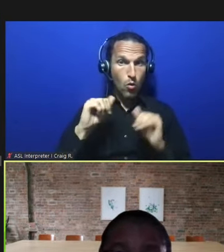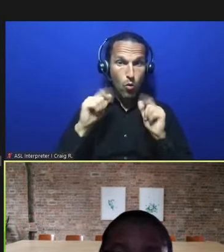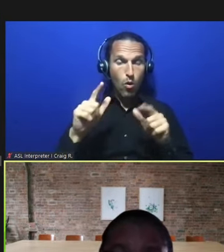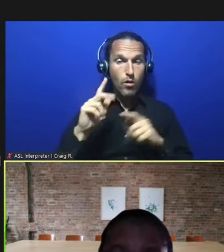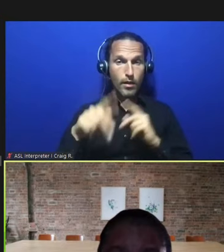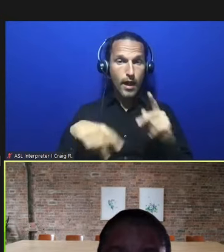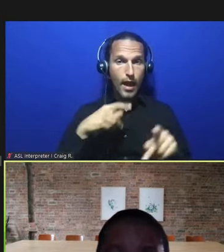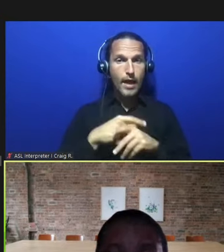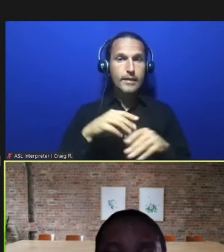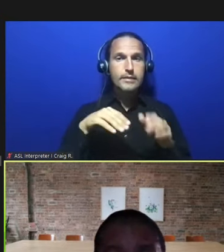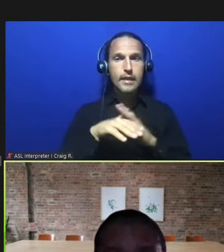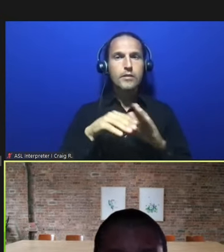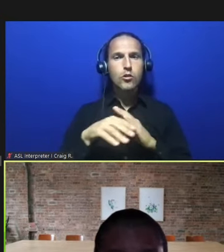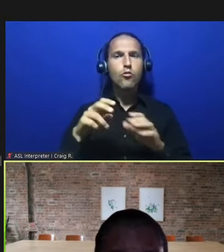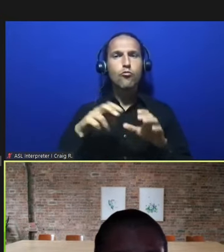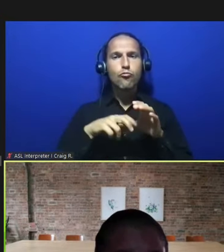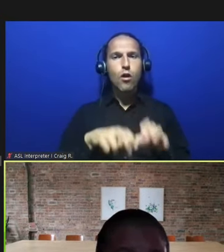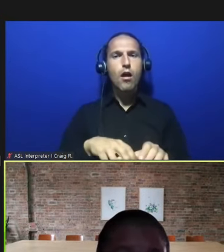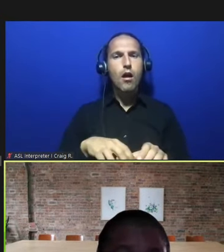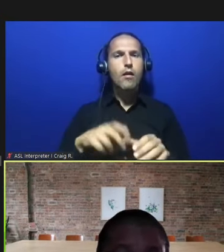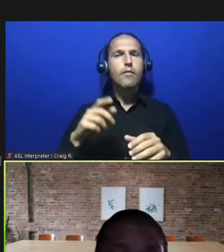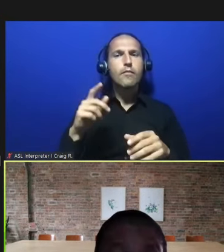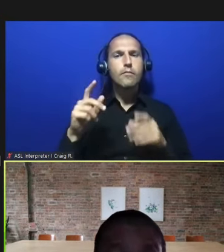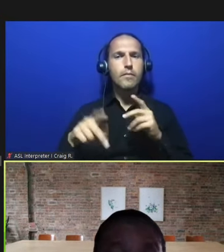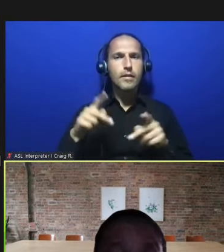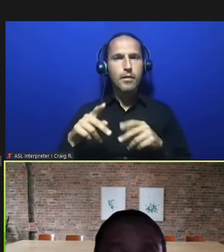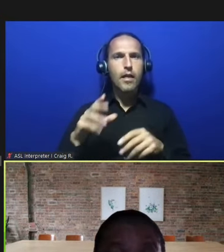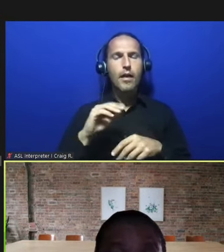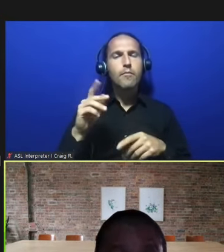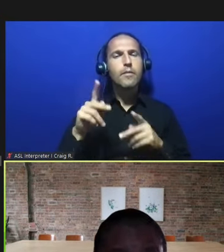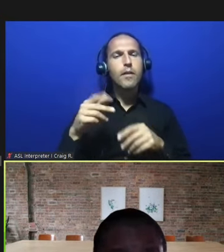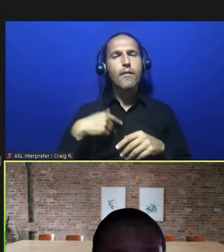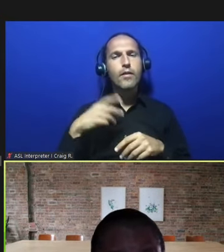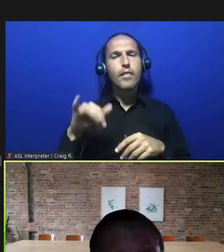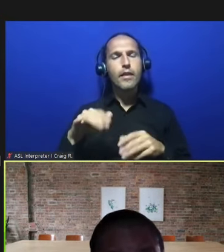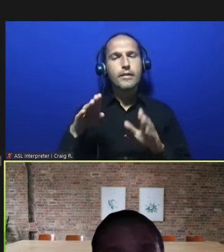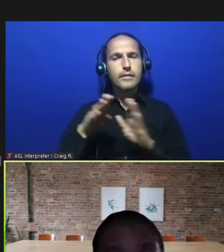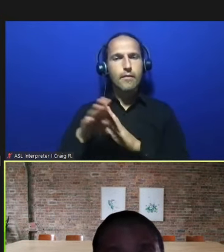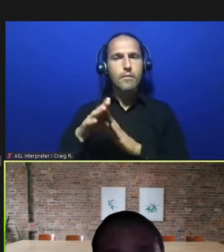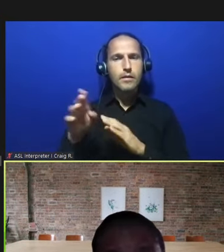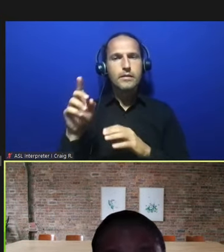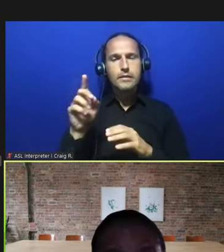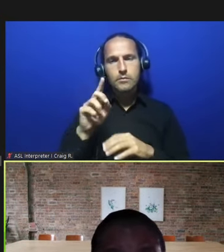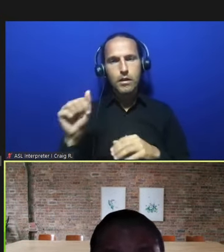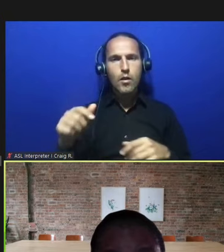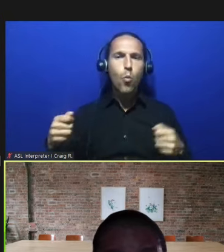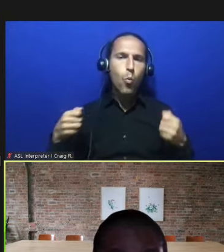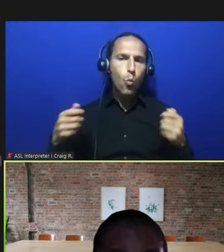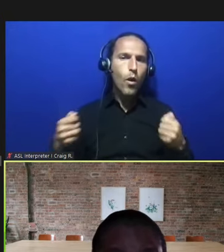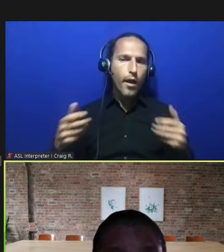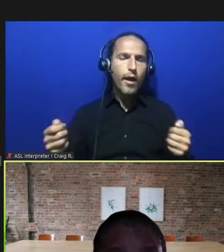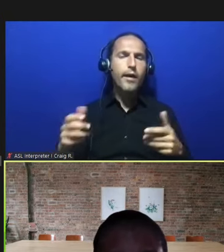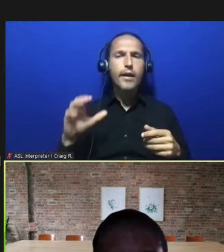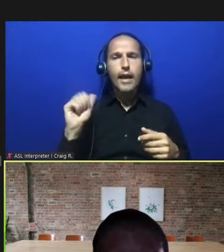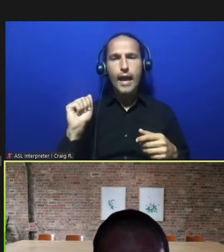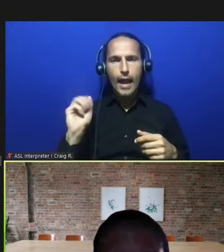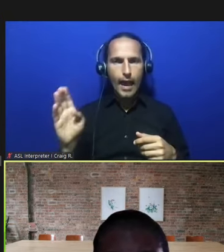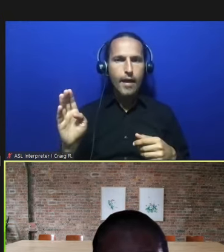access ride vehicles, office for people with developmental disabilities vehicles, wheelchair accessible cabs,